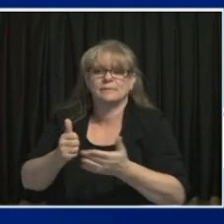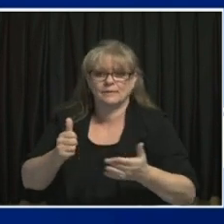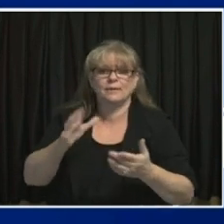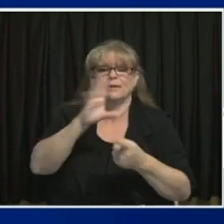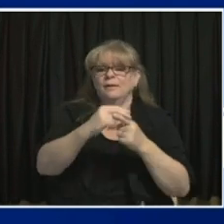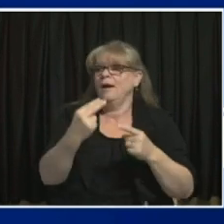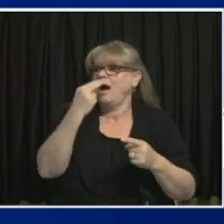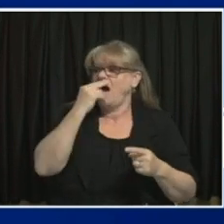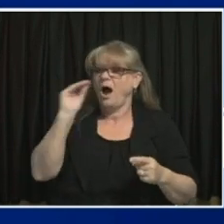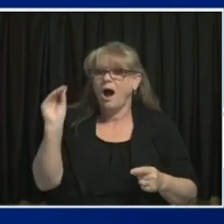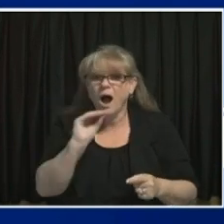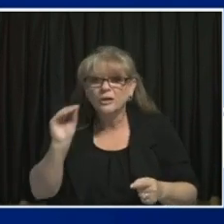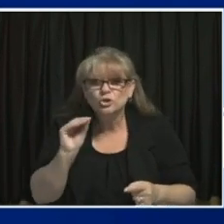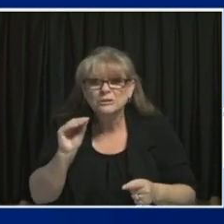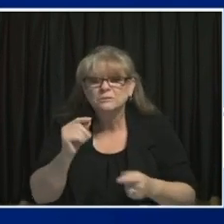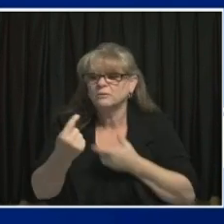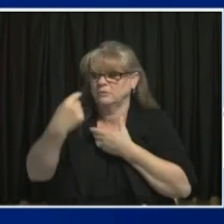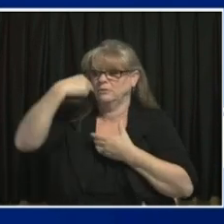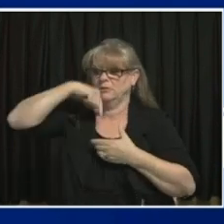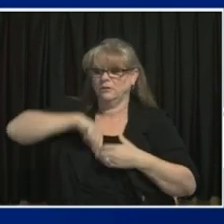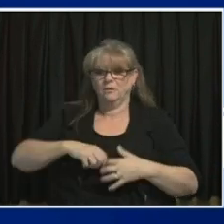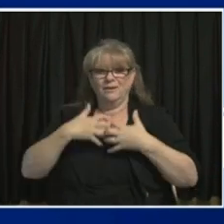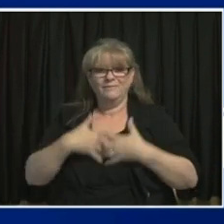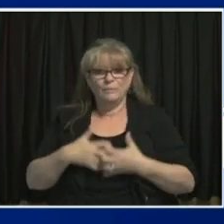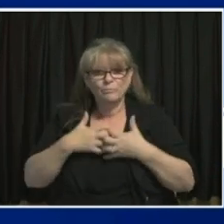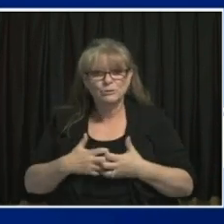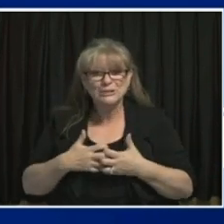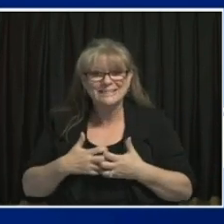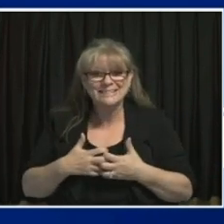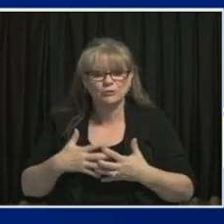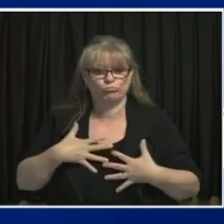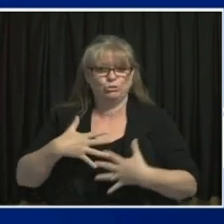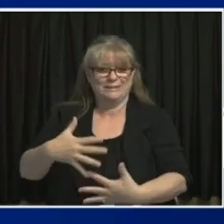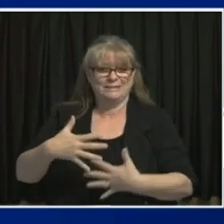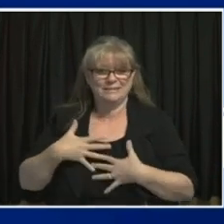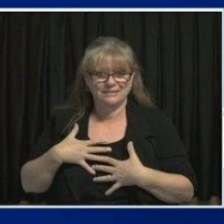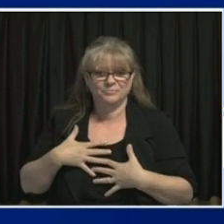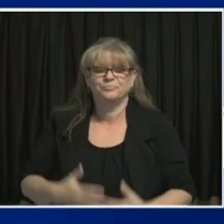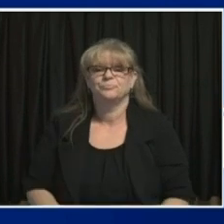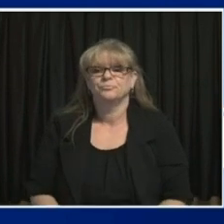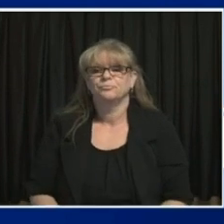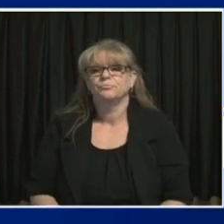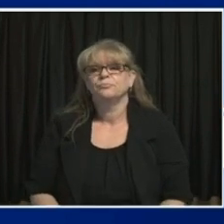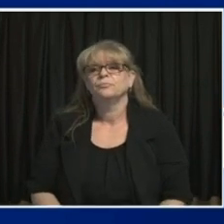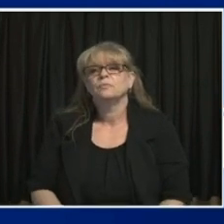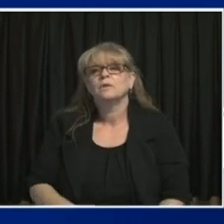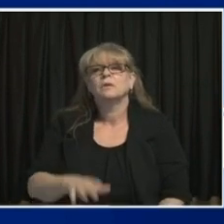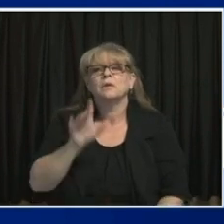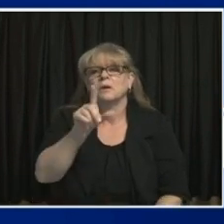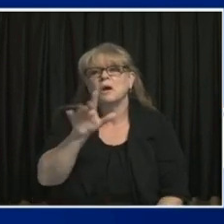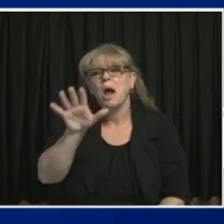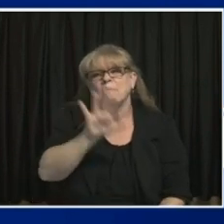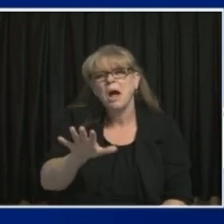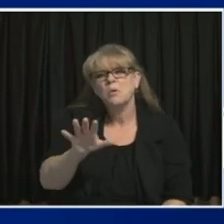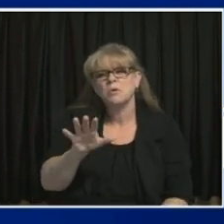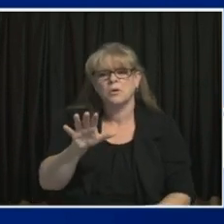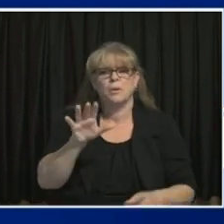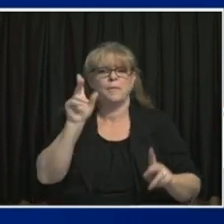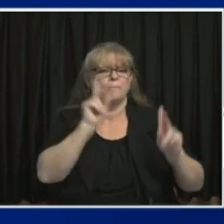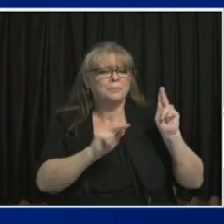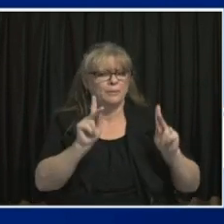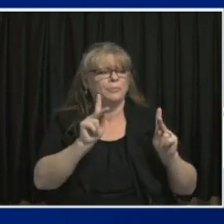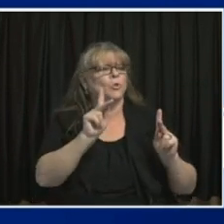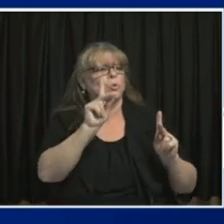50% survival rate. But for the 1 in 10 who need to go in, most of those will simply need oxygen, a week, 5 days, 2